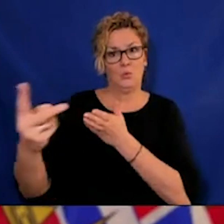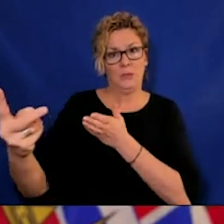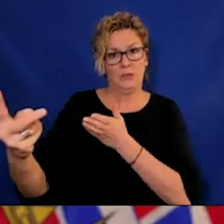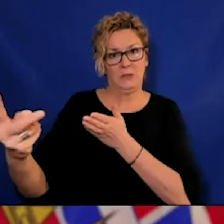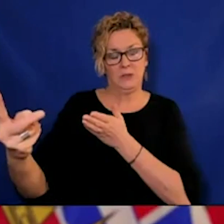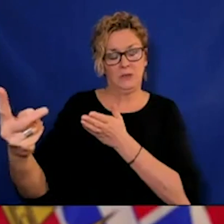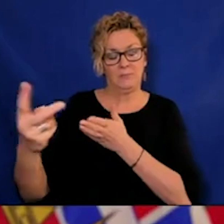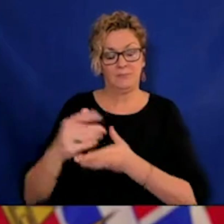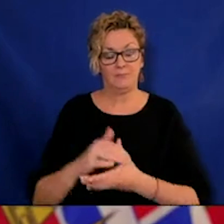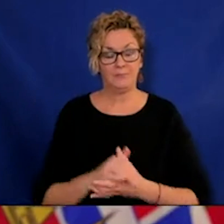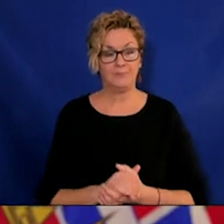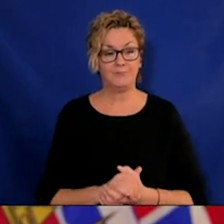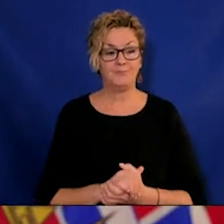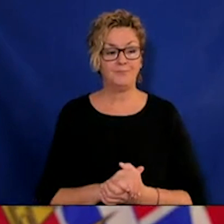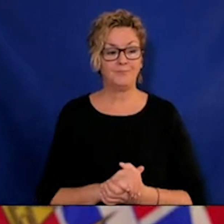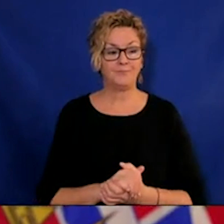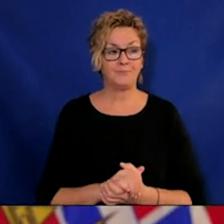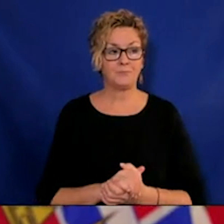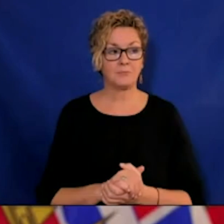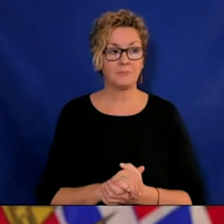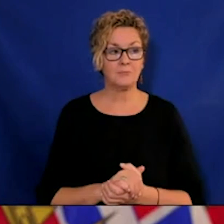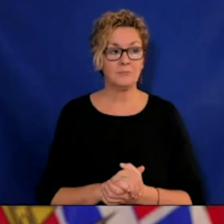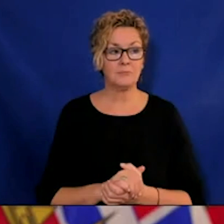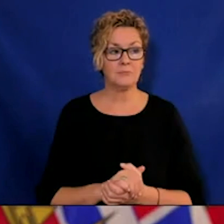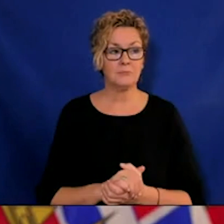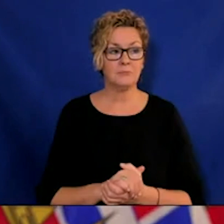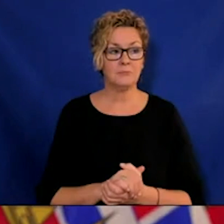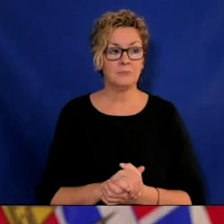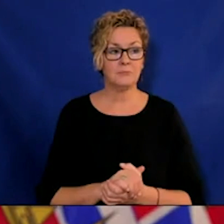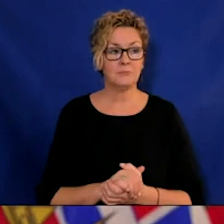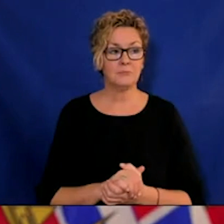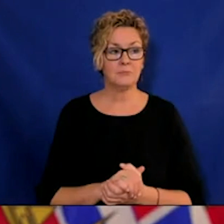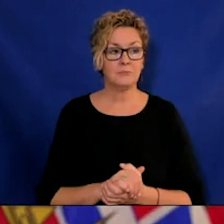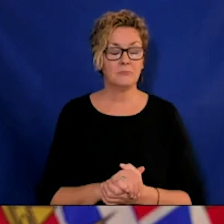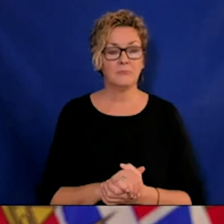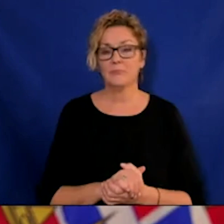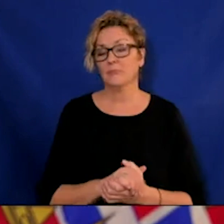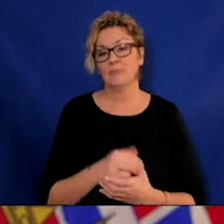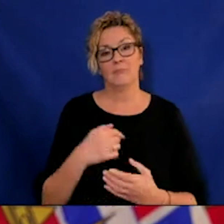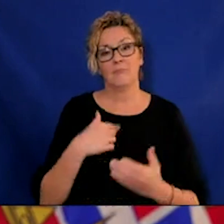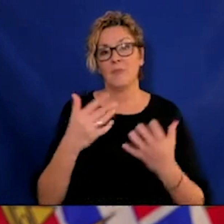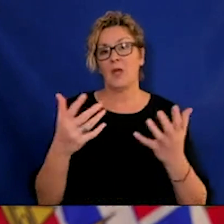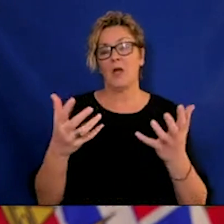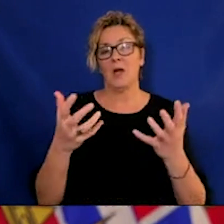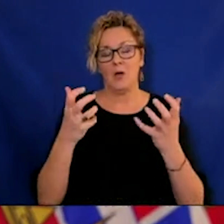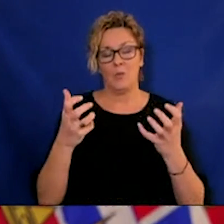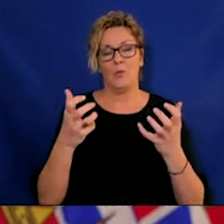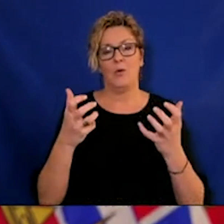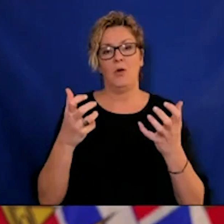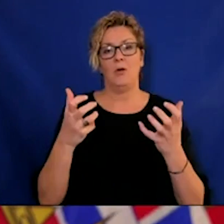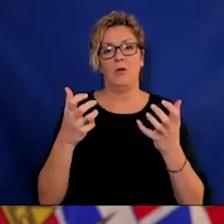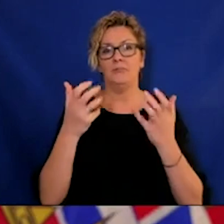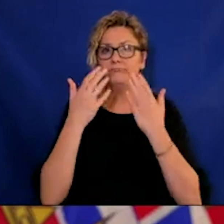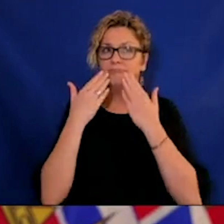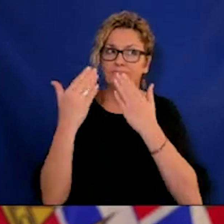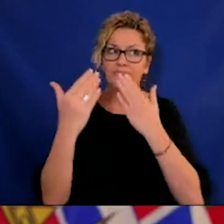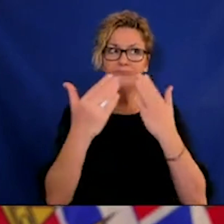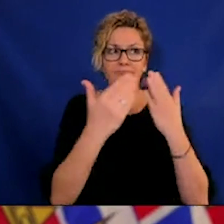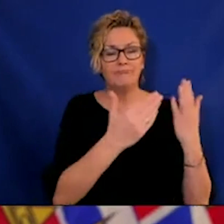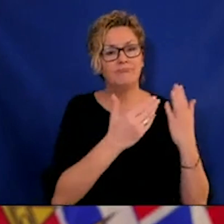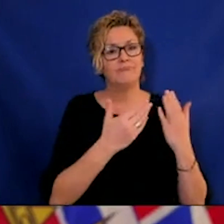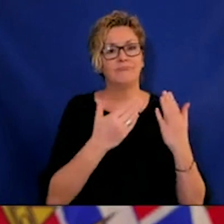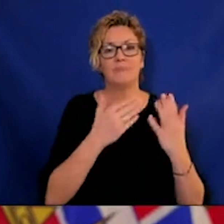I do want to take a moment to really recognize the incredible work of our teams in each